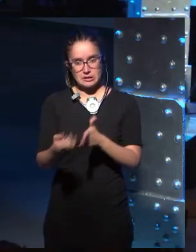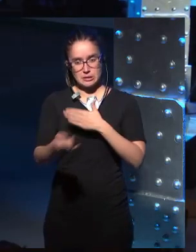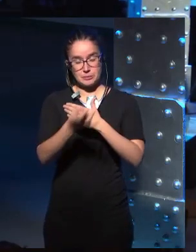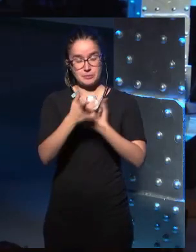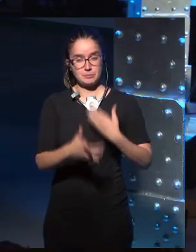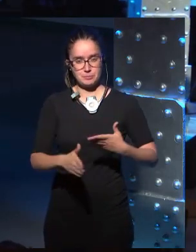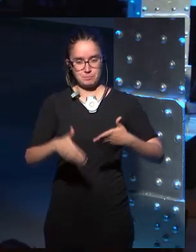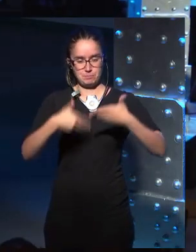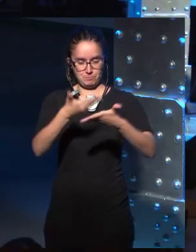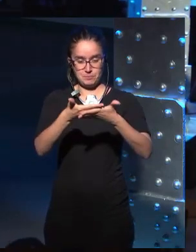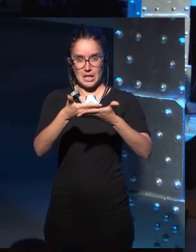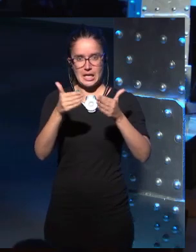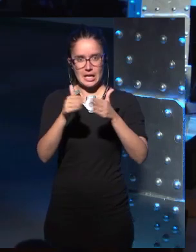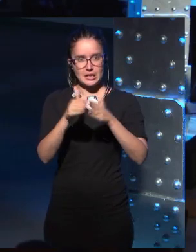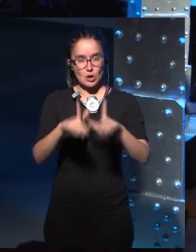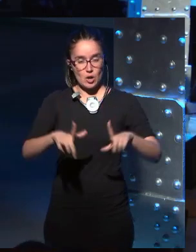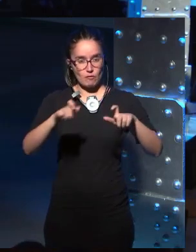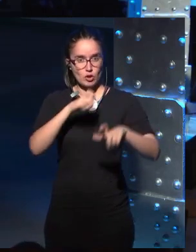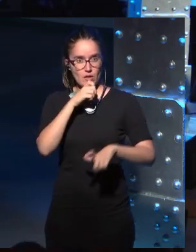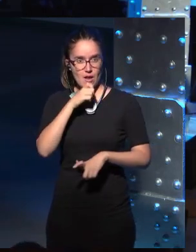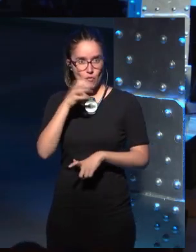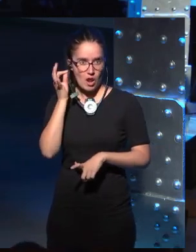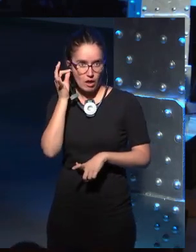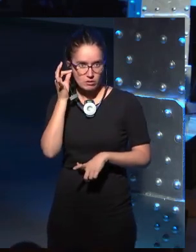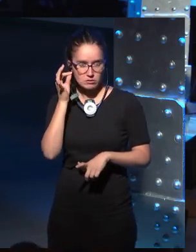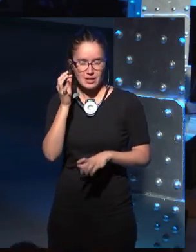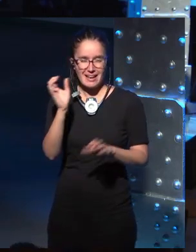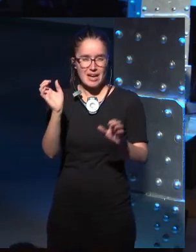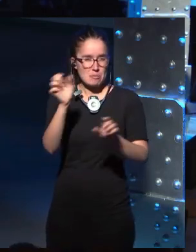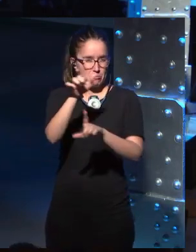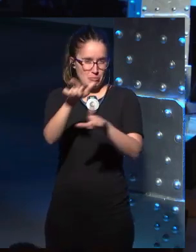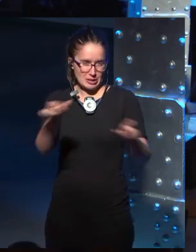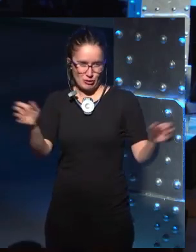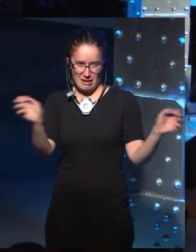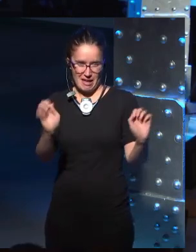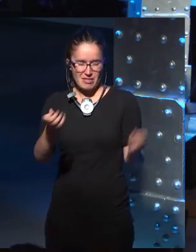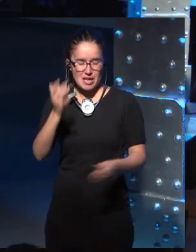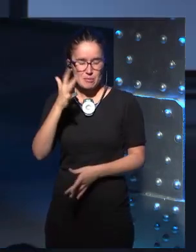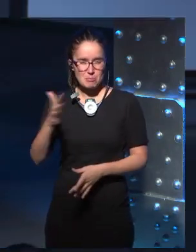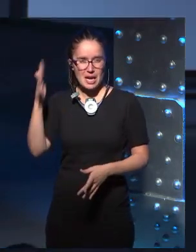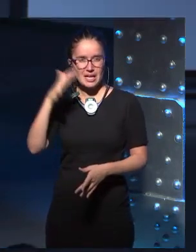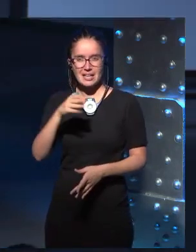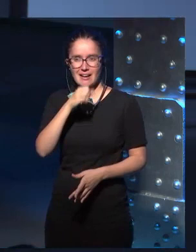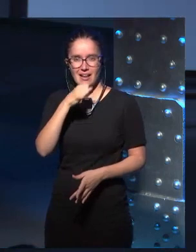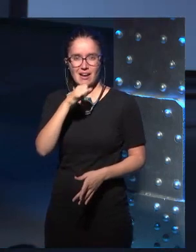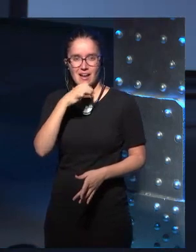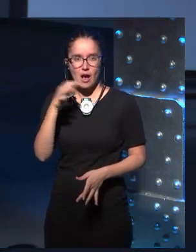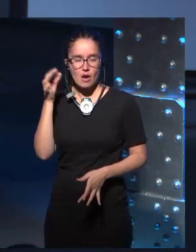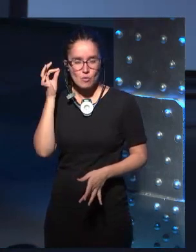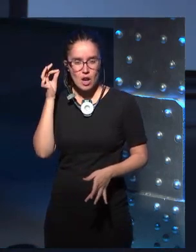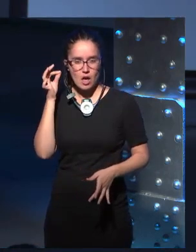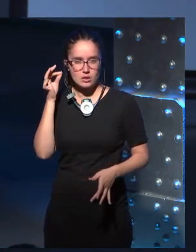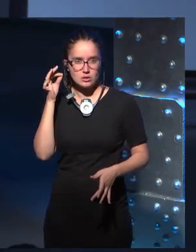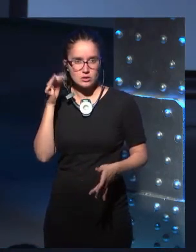the picture of your grandmother. No one imagines that his or her grandmother looks like the